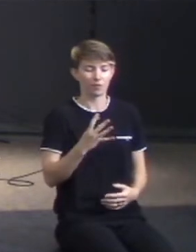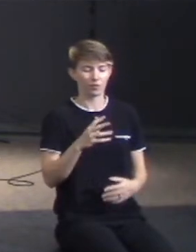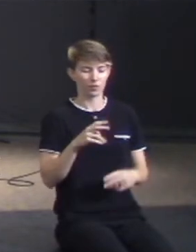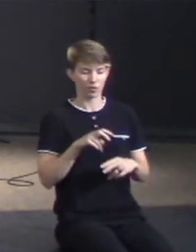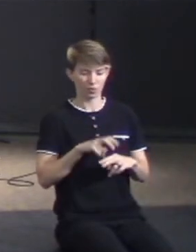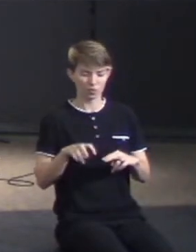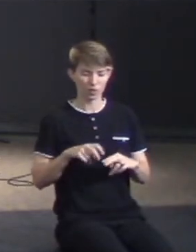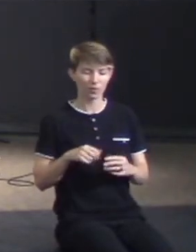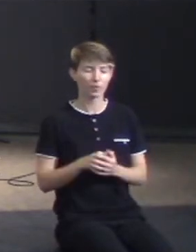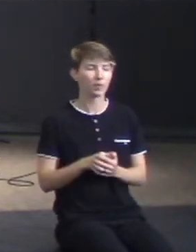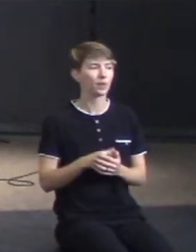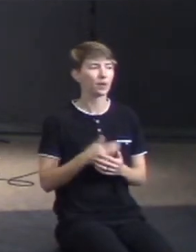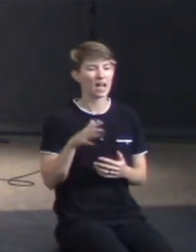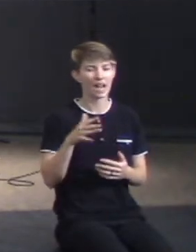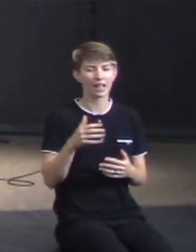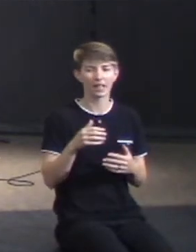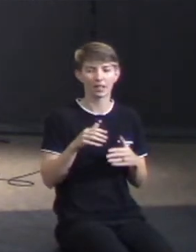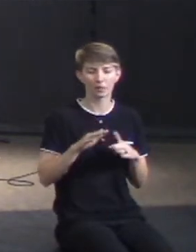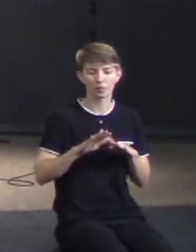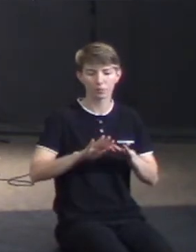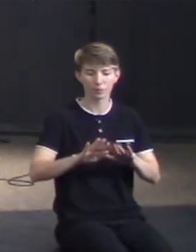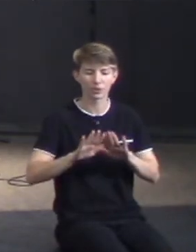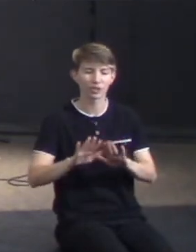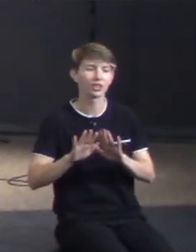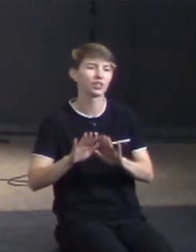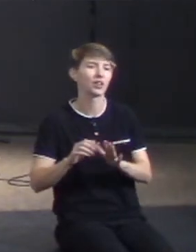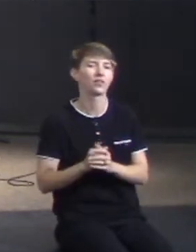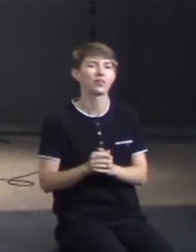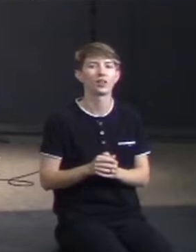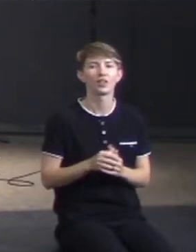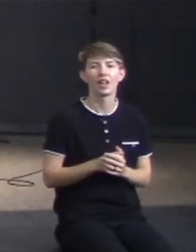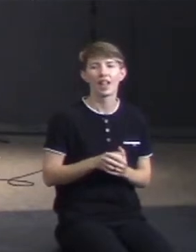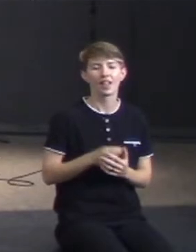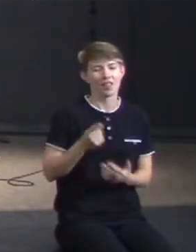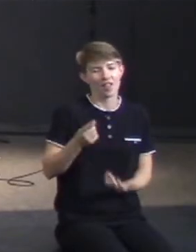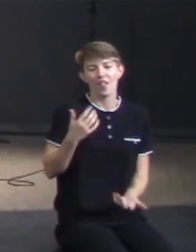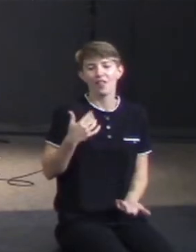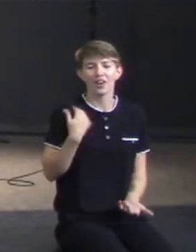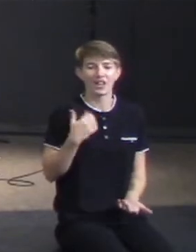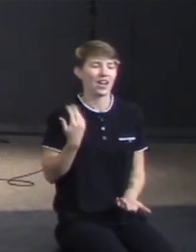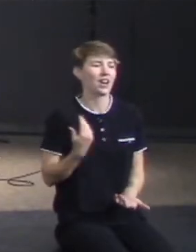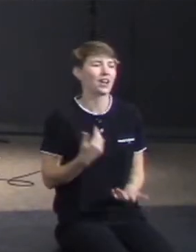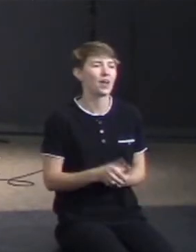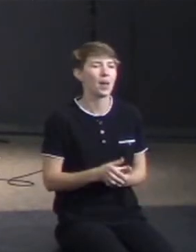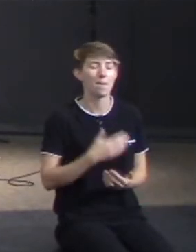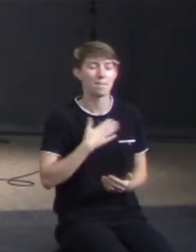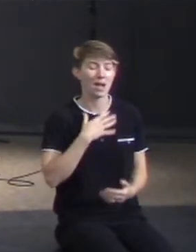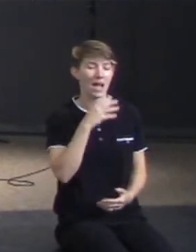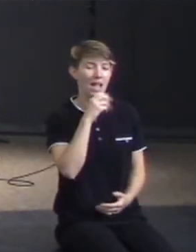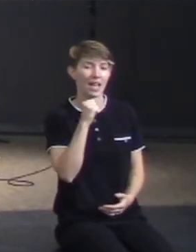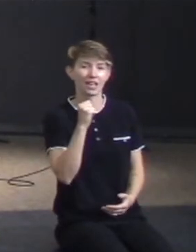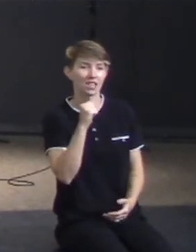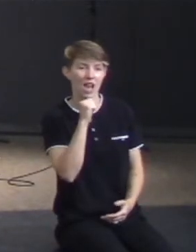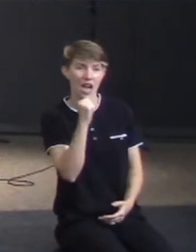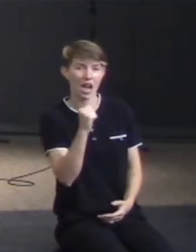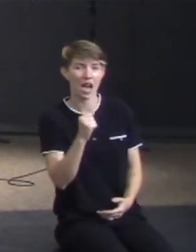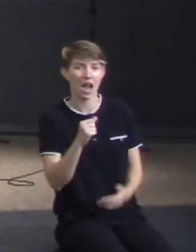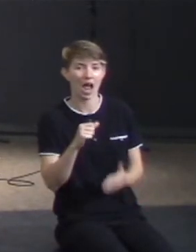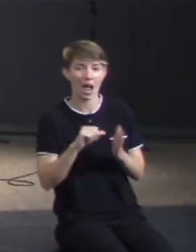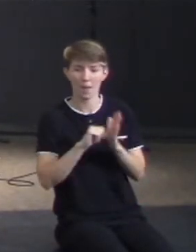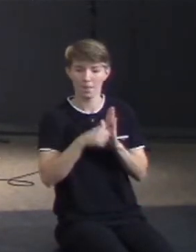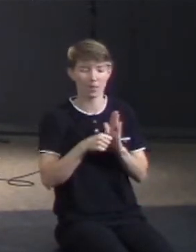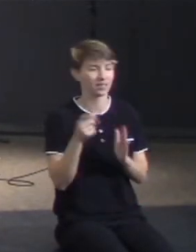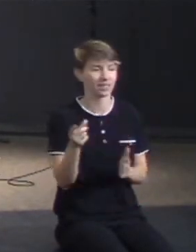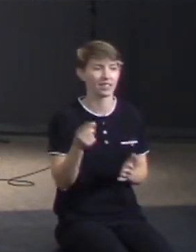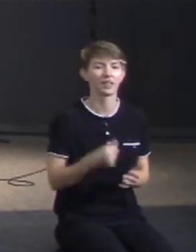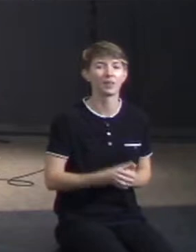they were kind of pushing us over, kind of scooting us out of the way because they're young, you know. And my age did not impress them at all, you know. And they were